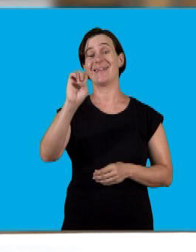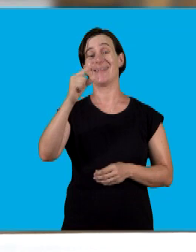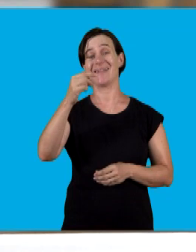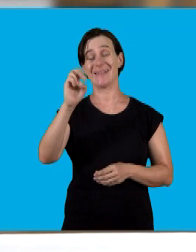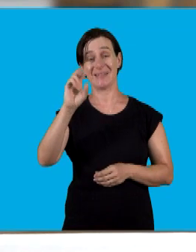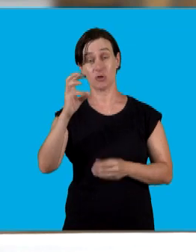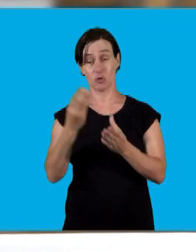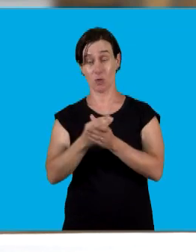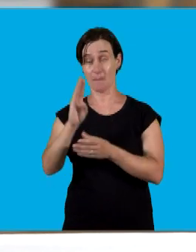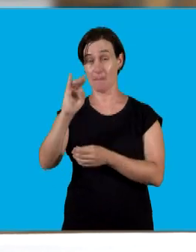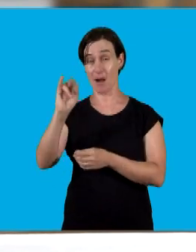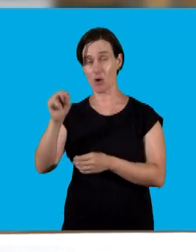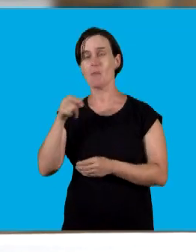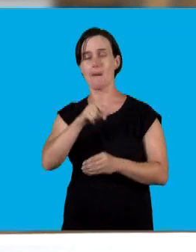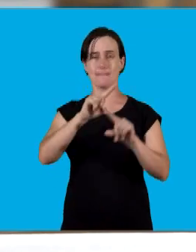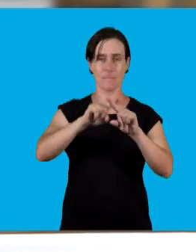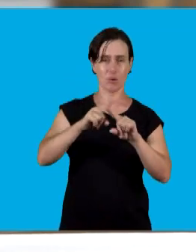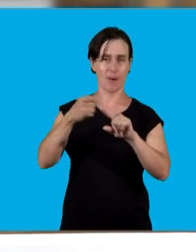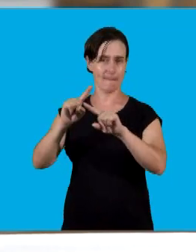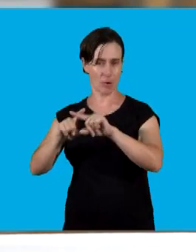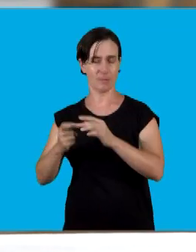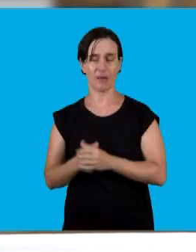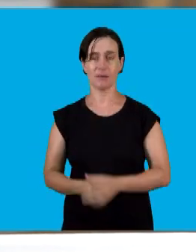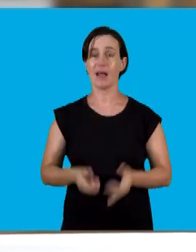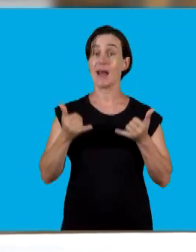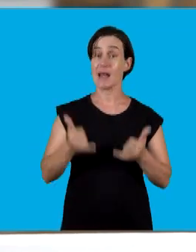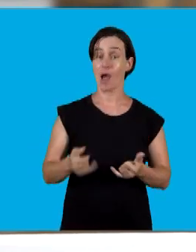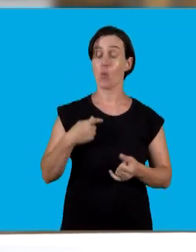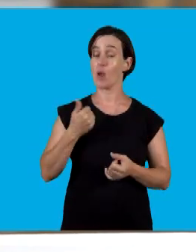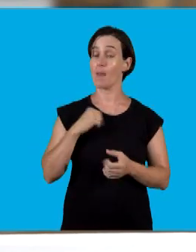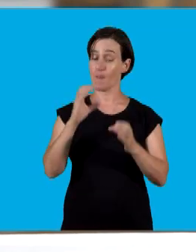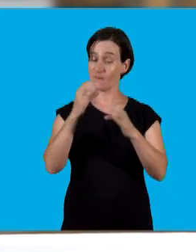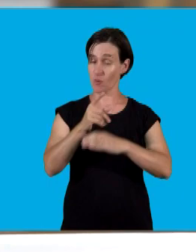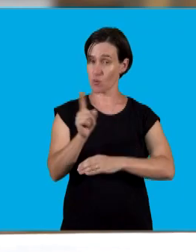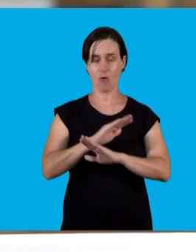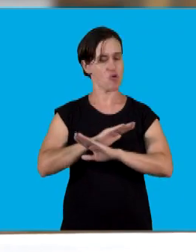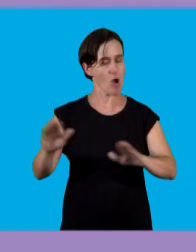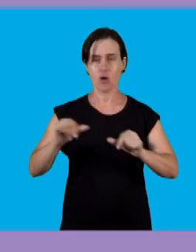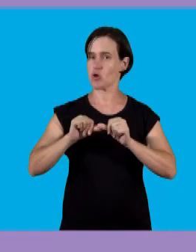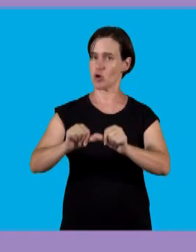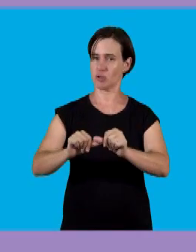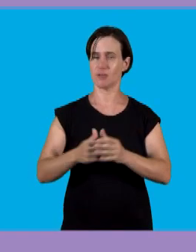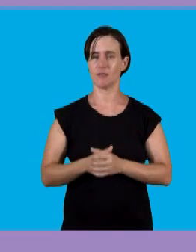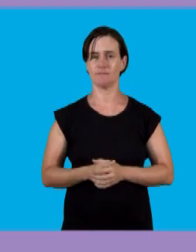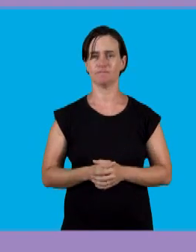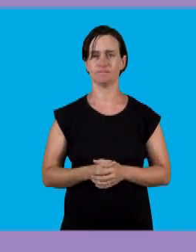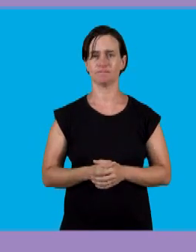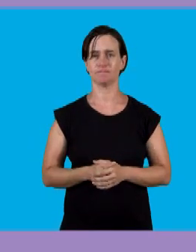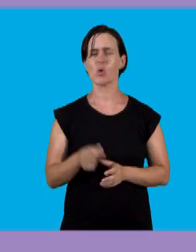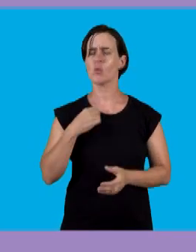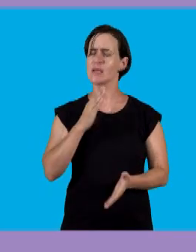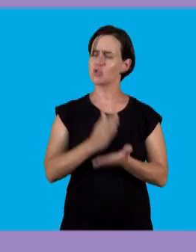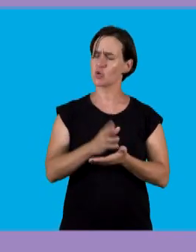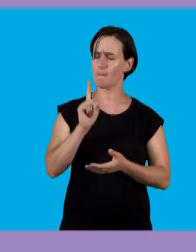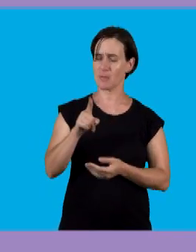integers with binomials. But now we are going to look at a non-constant binomial. So remember, we need to